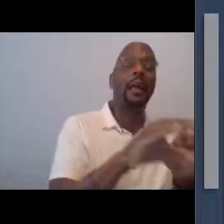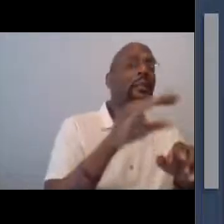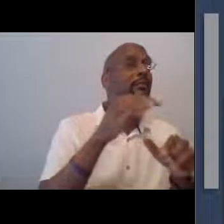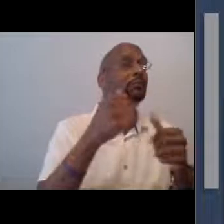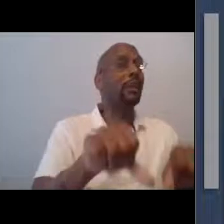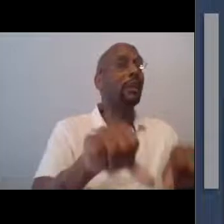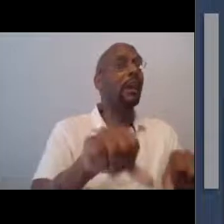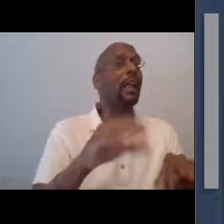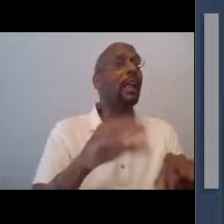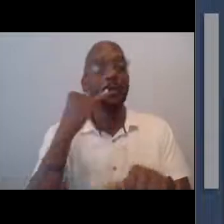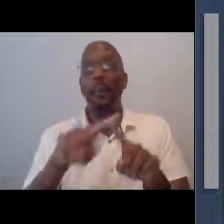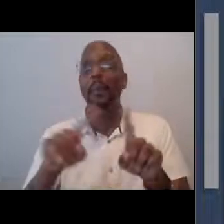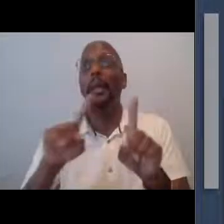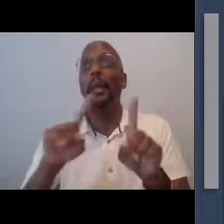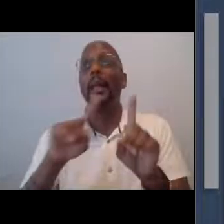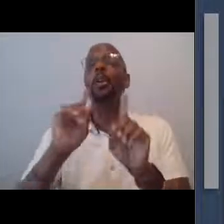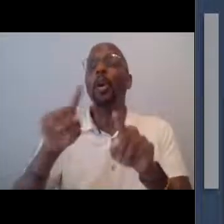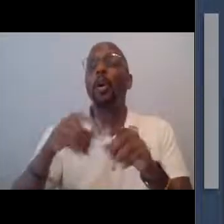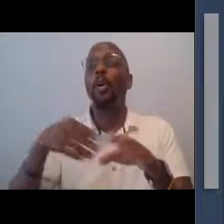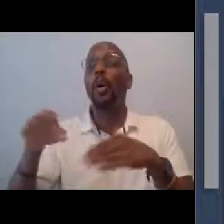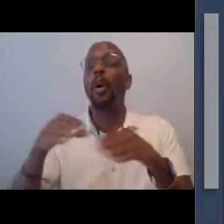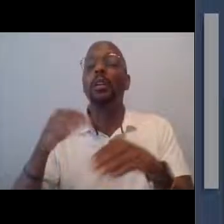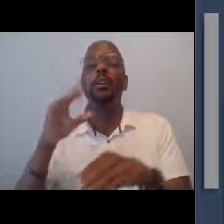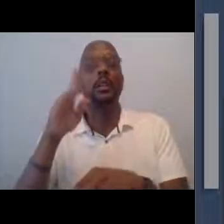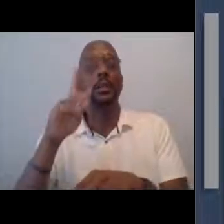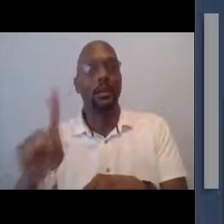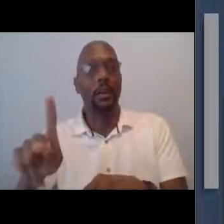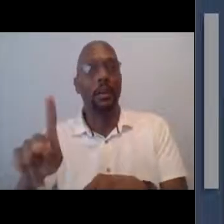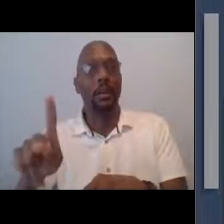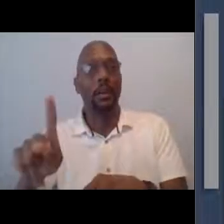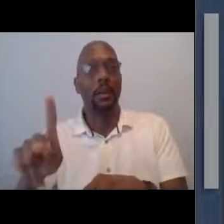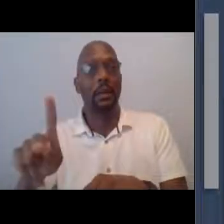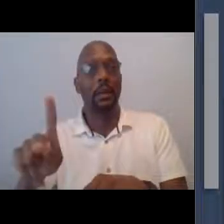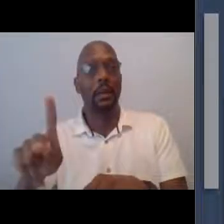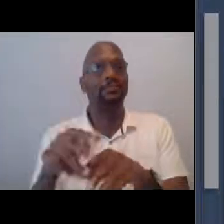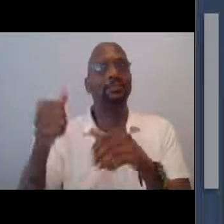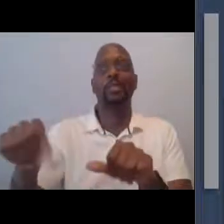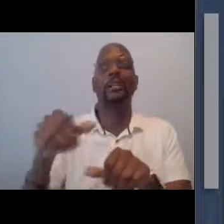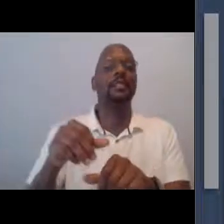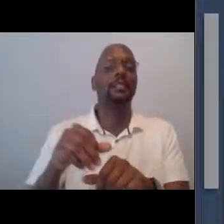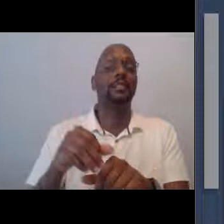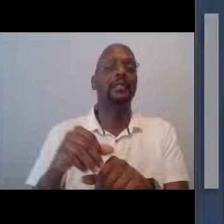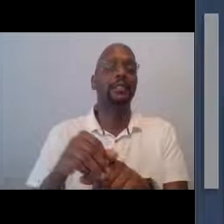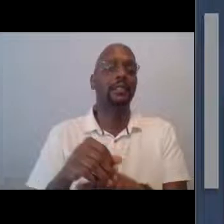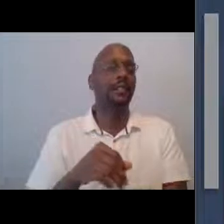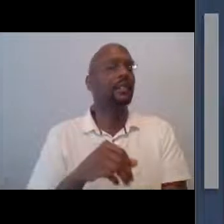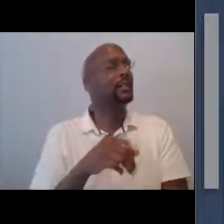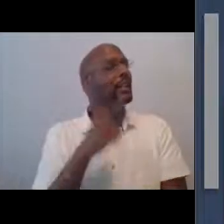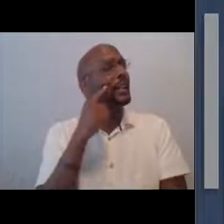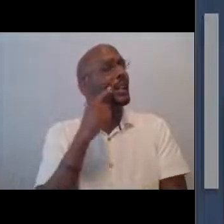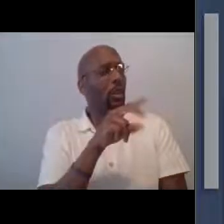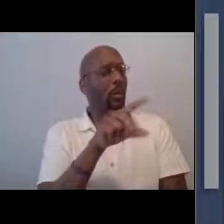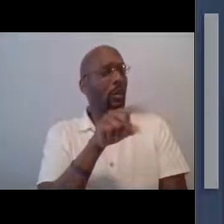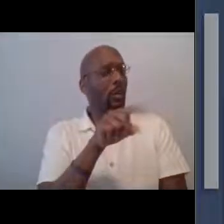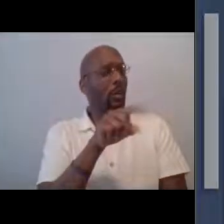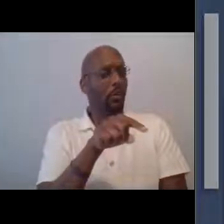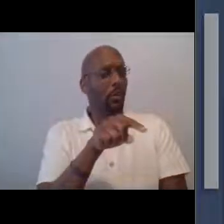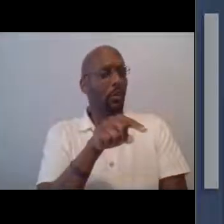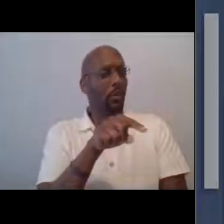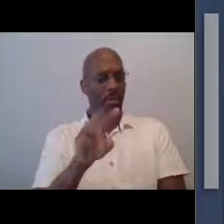But it was great. I took that opportunity and then I ran back home. So it was 3.1 miles one way and back. And so I enjoyed